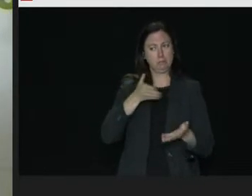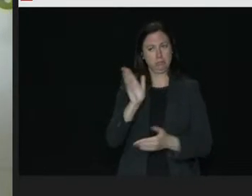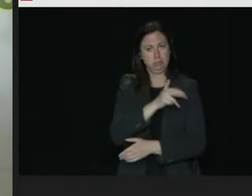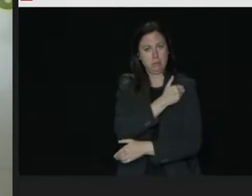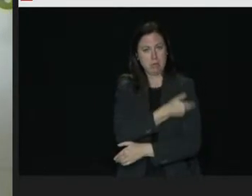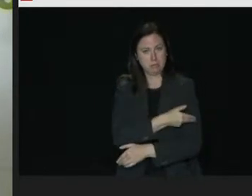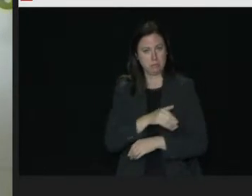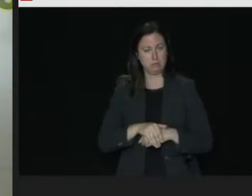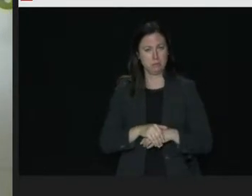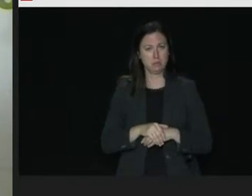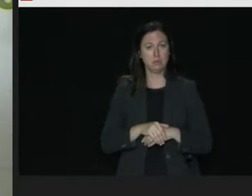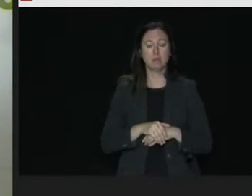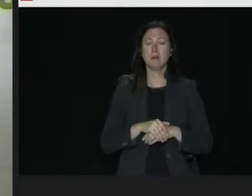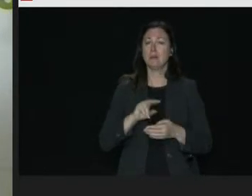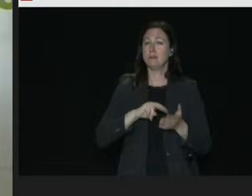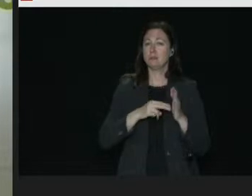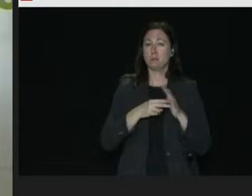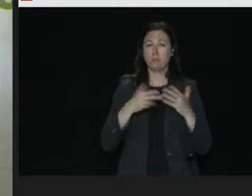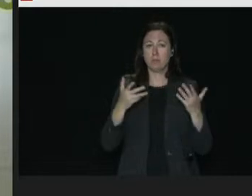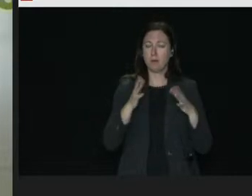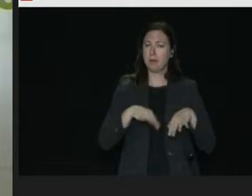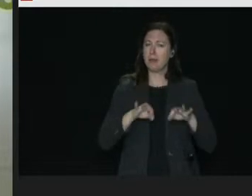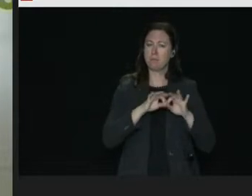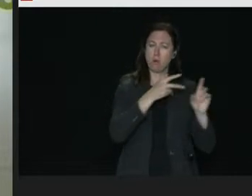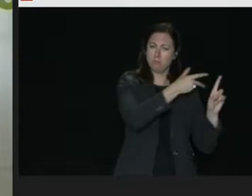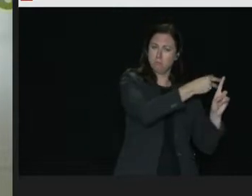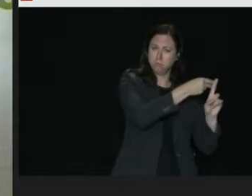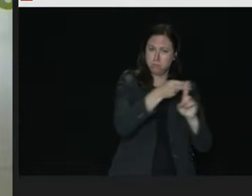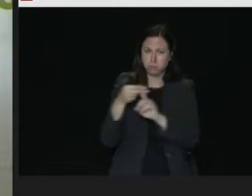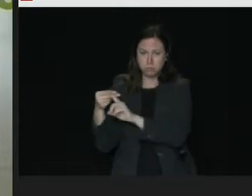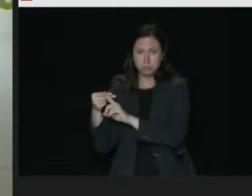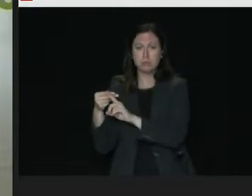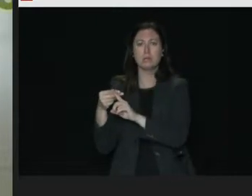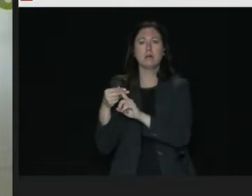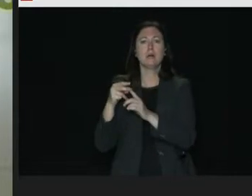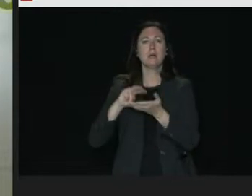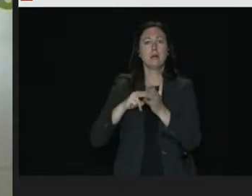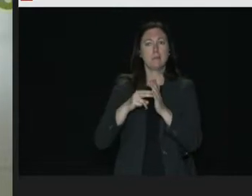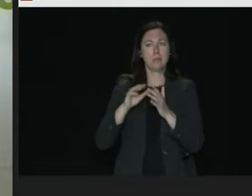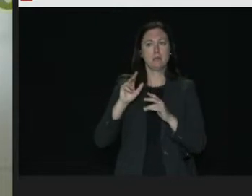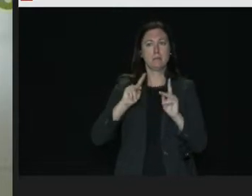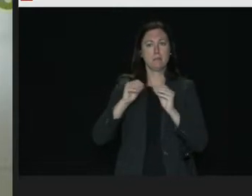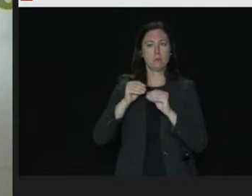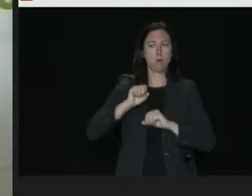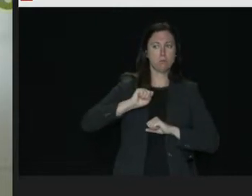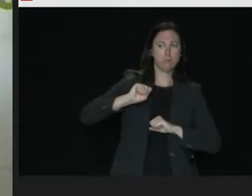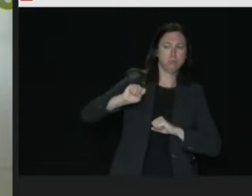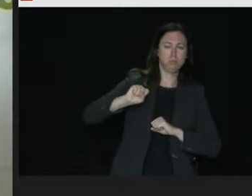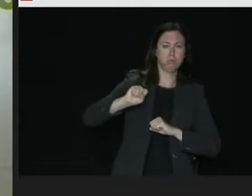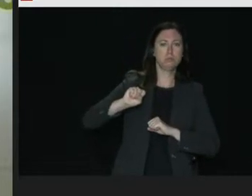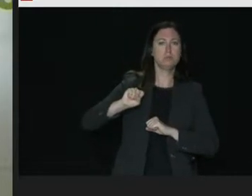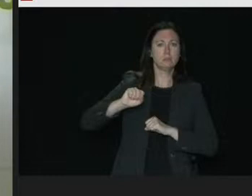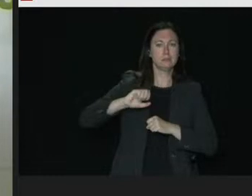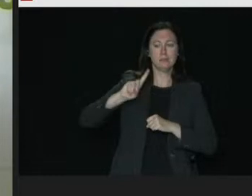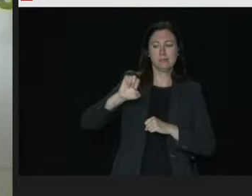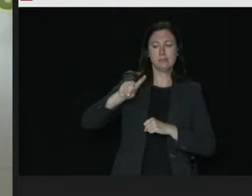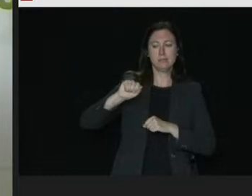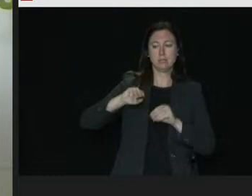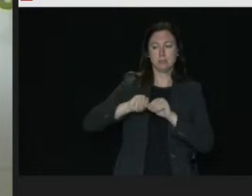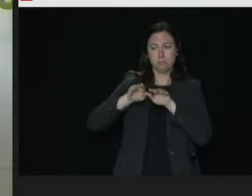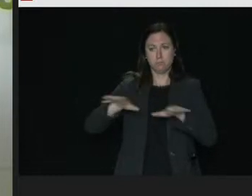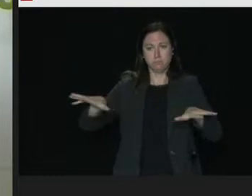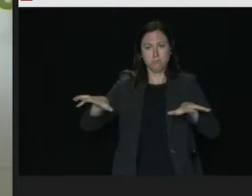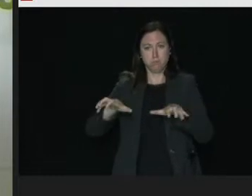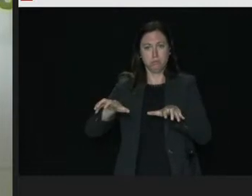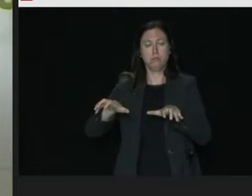not only important to reduce the pool of susceptible people and lessening the impact of the Delta wave, but also to